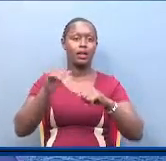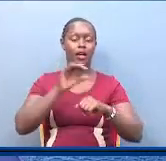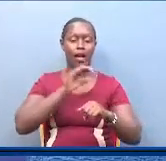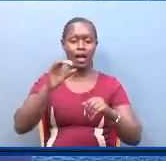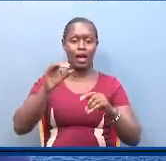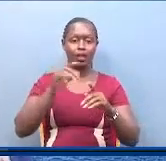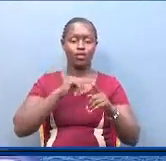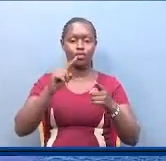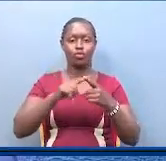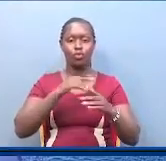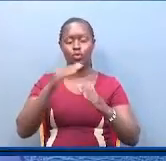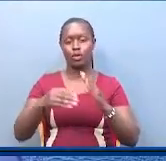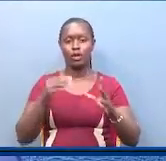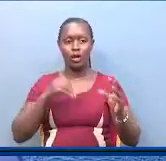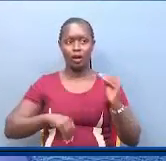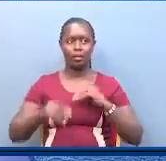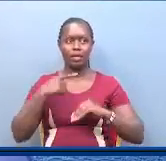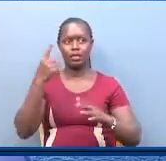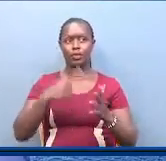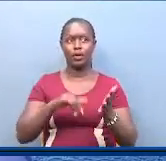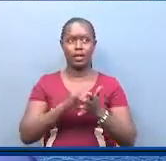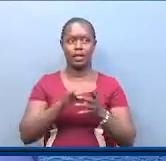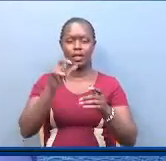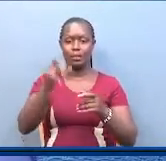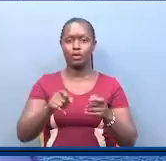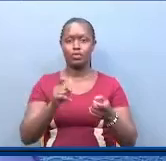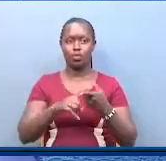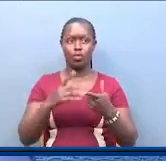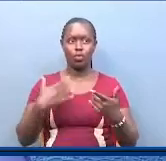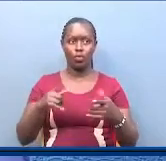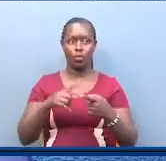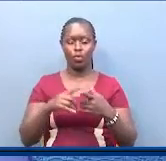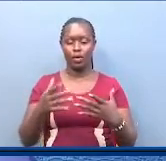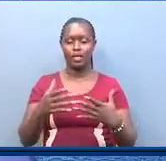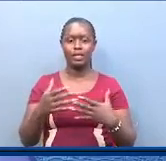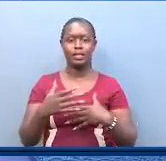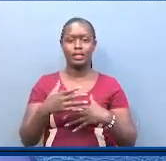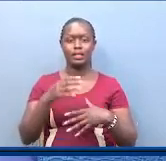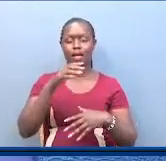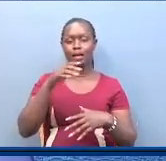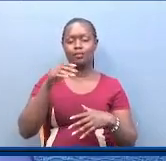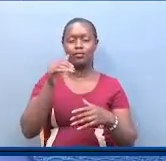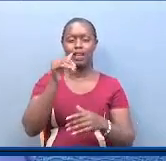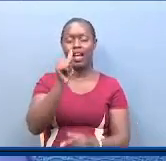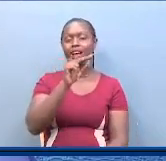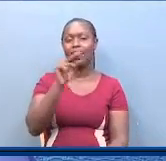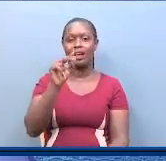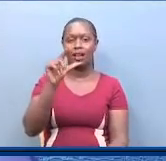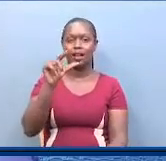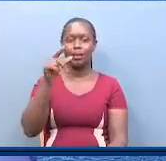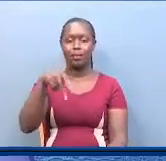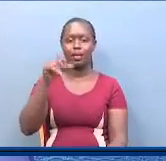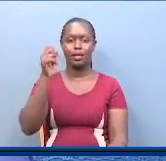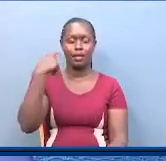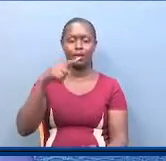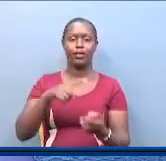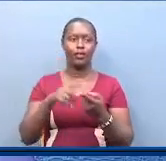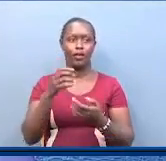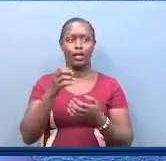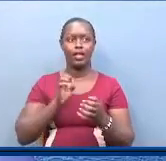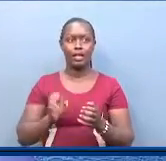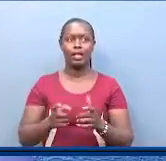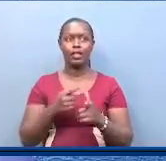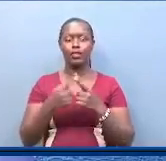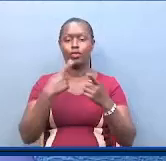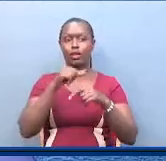he do? He said, the person that I trust to deliver that is Wang Gedongo, PS for ethics. And when you look at the traction, we